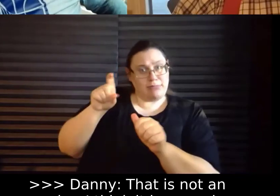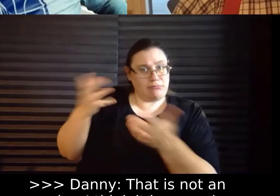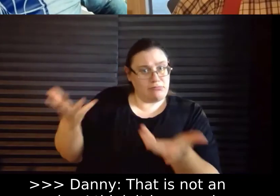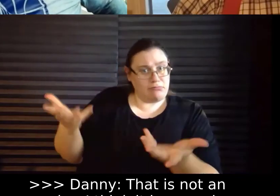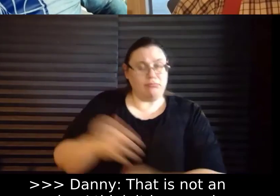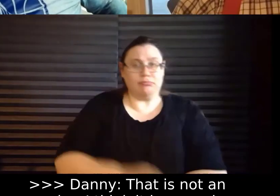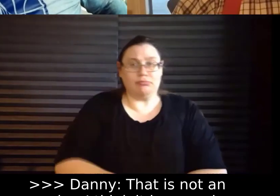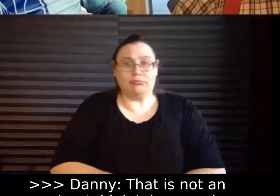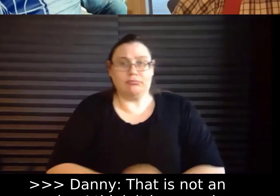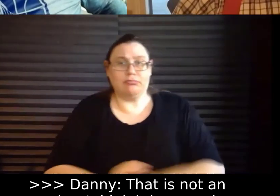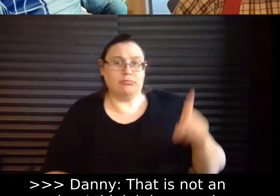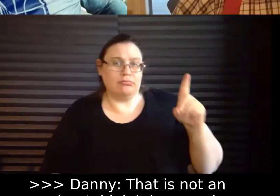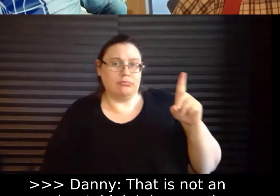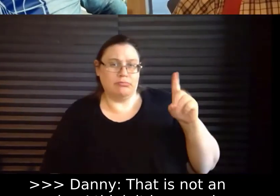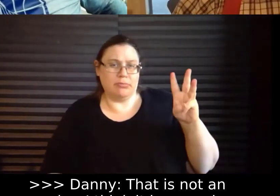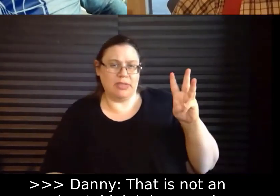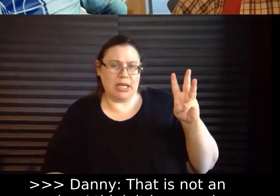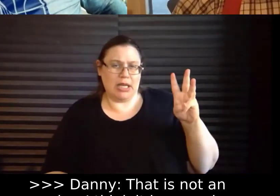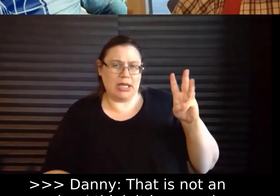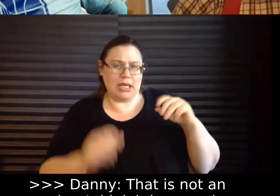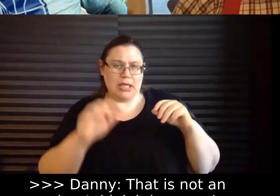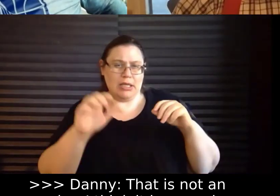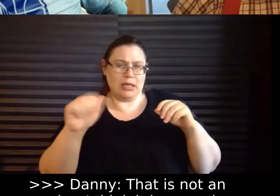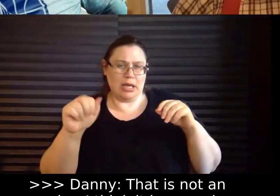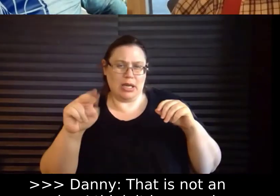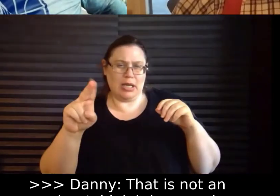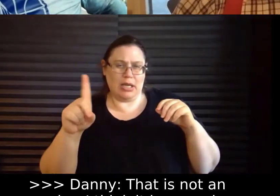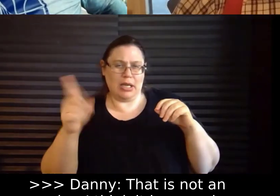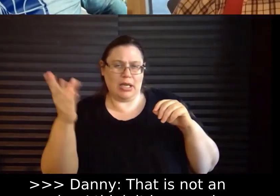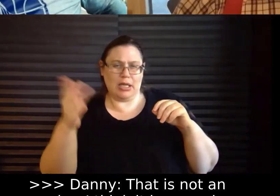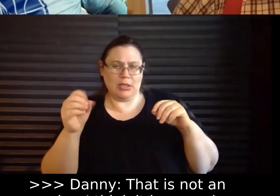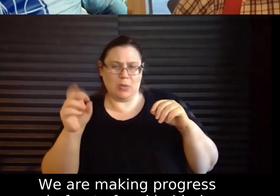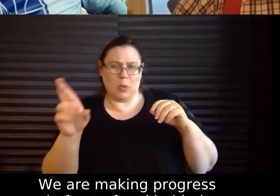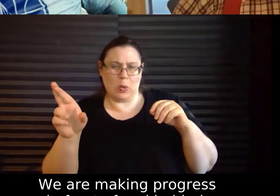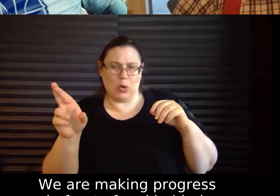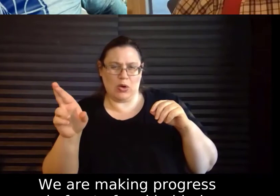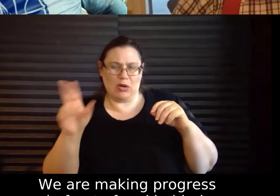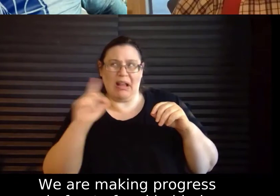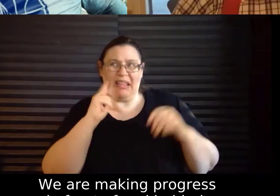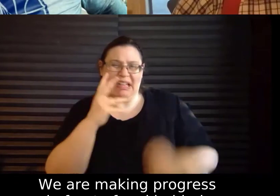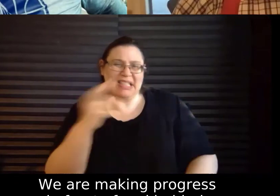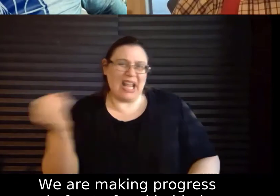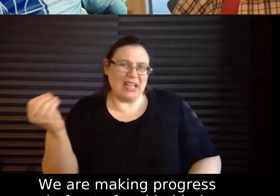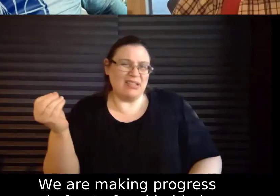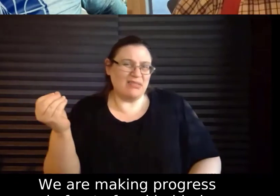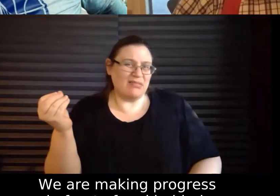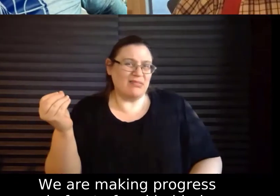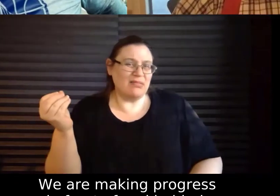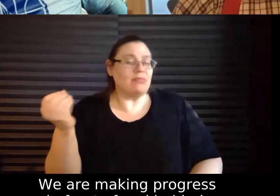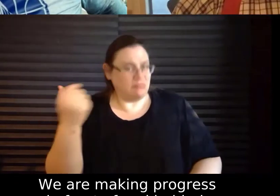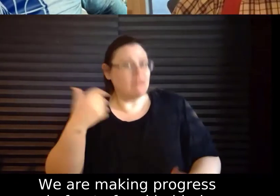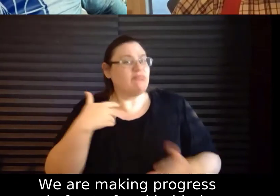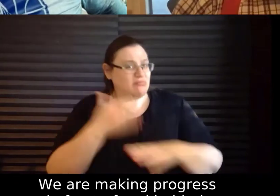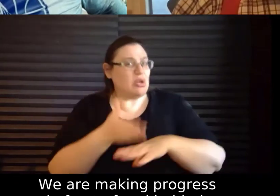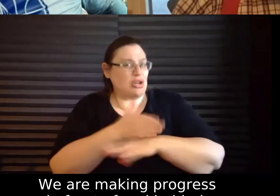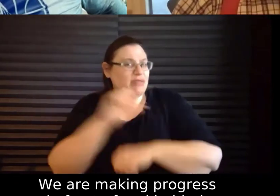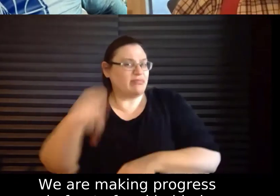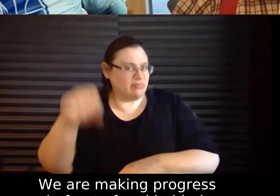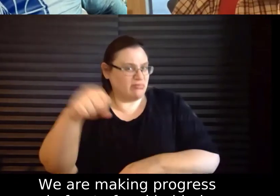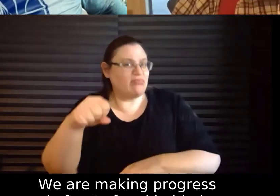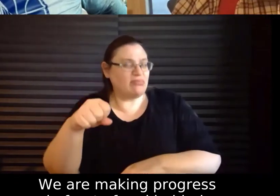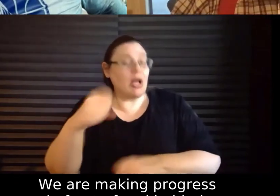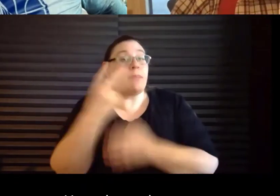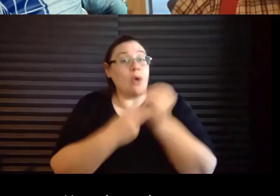It's not a and or. I think it's an and. We are making progress in front of